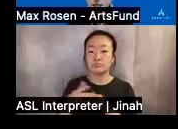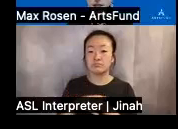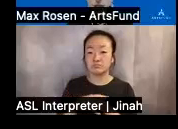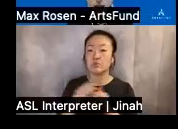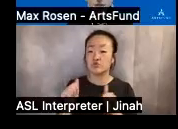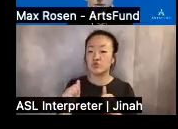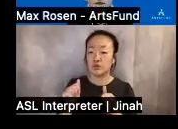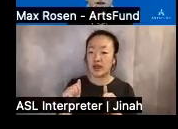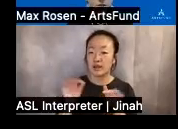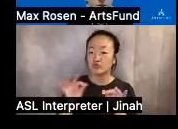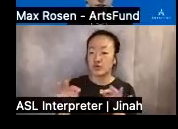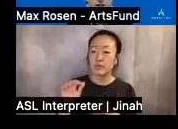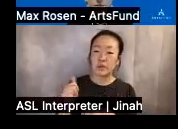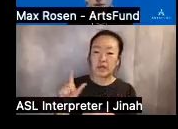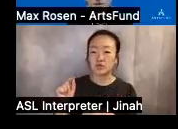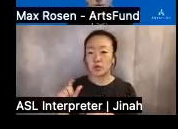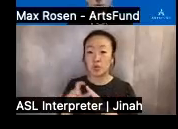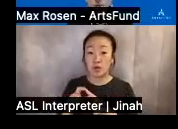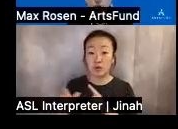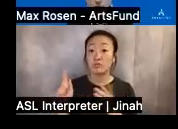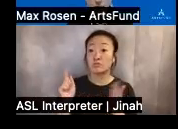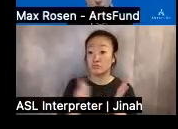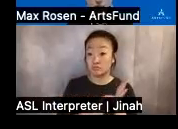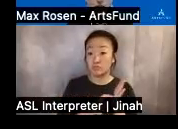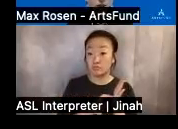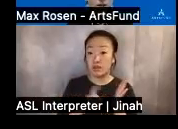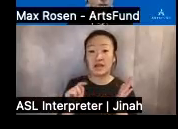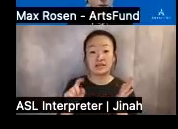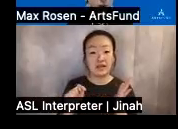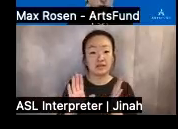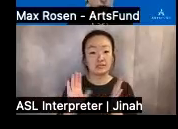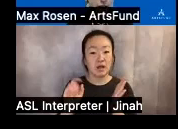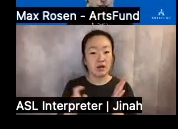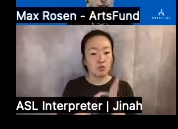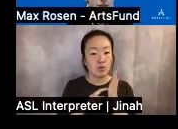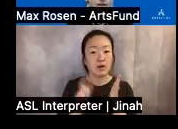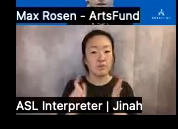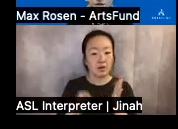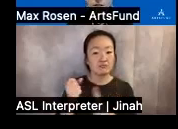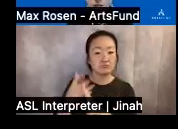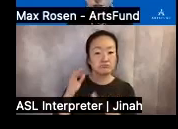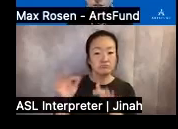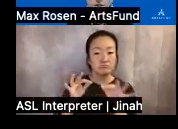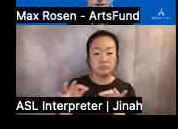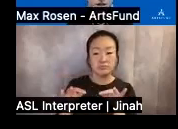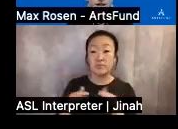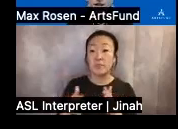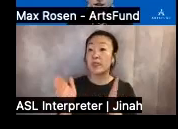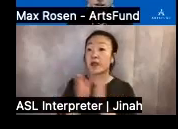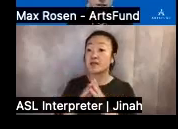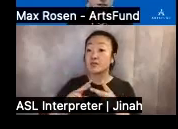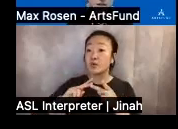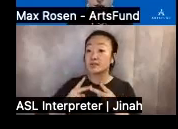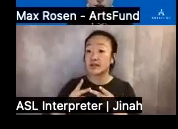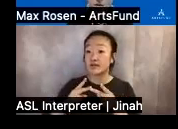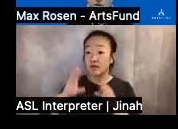And again, if you select other, that text box will be required. We also ask for a secondary focus area.